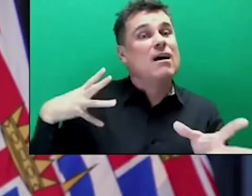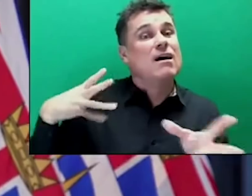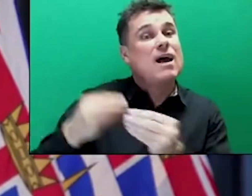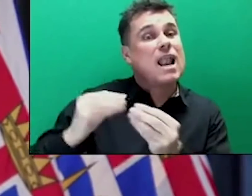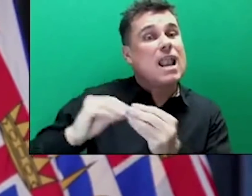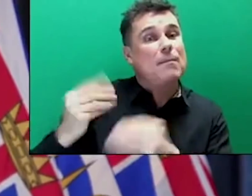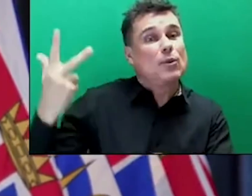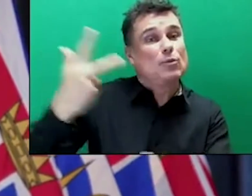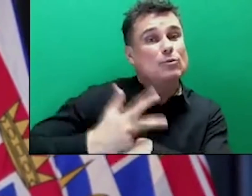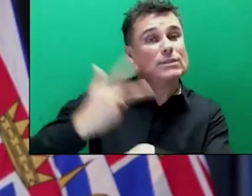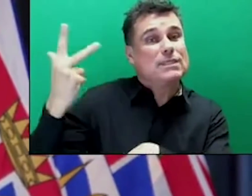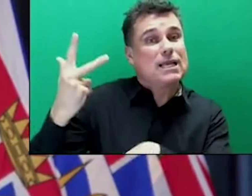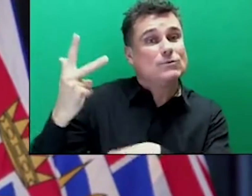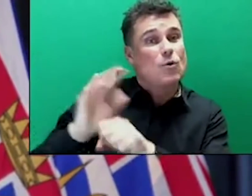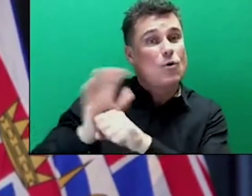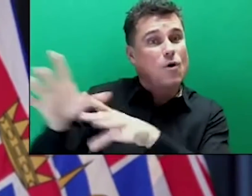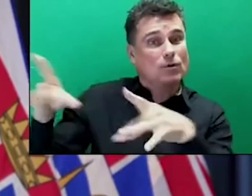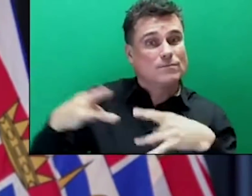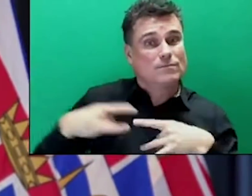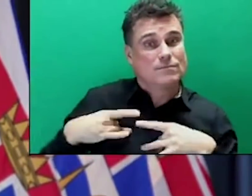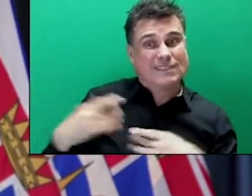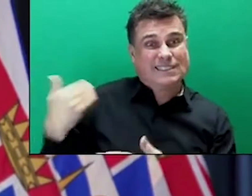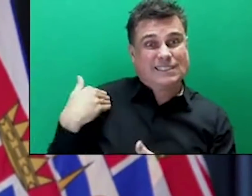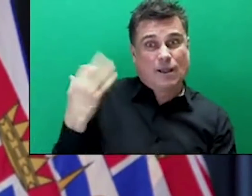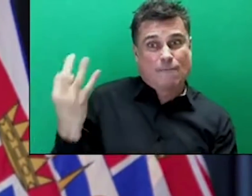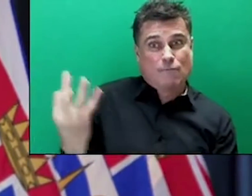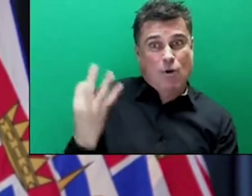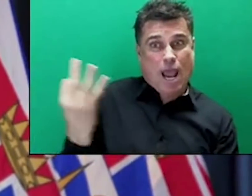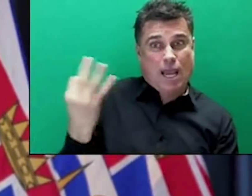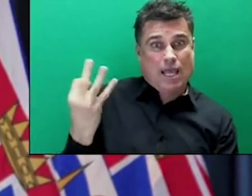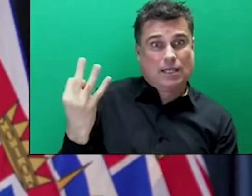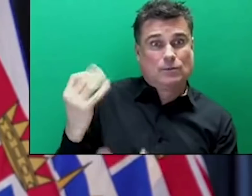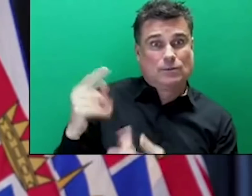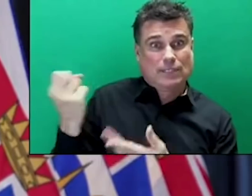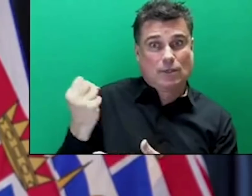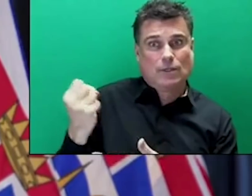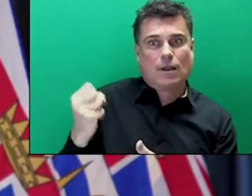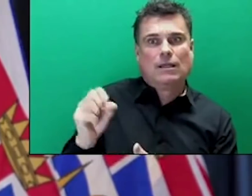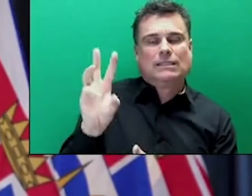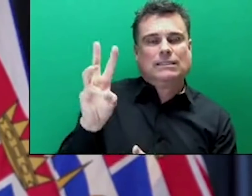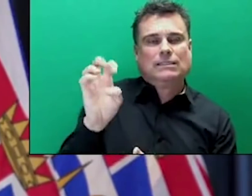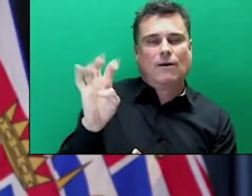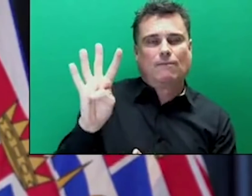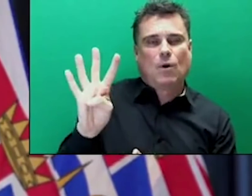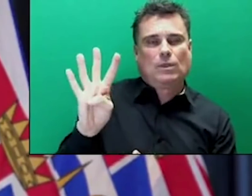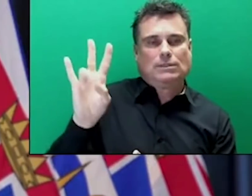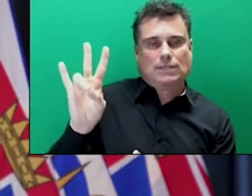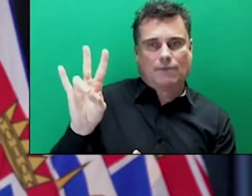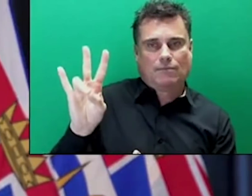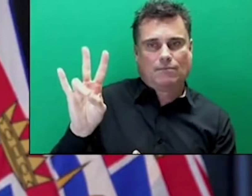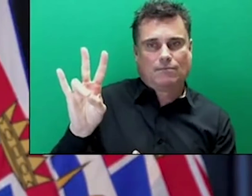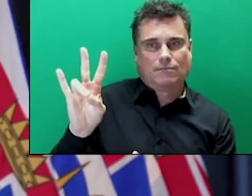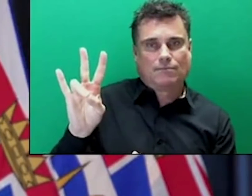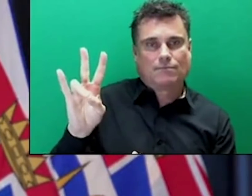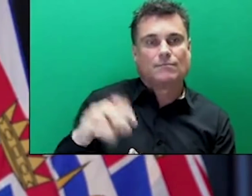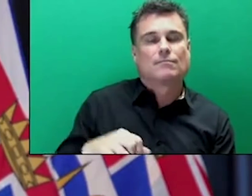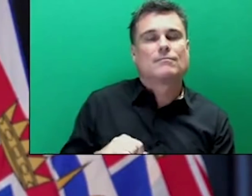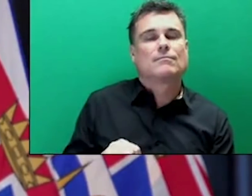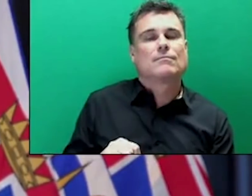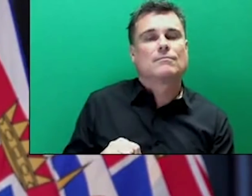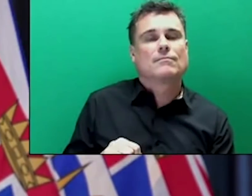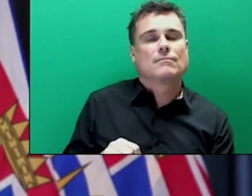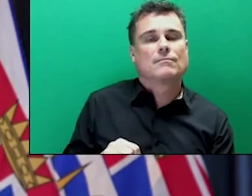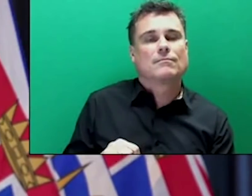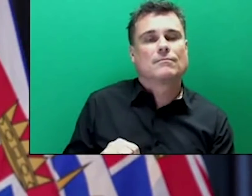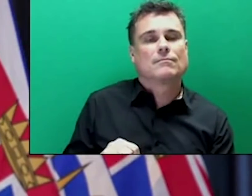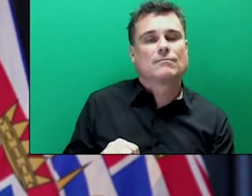reporting period from Friday to Saturday, we had 647 additional COVID-19 cases in